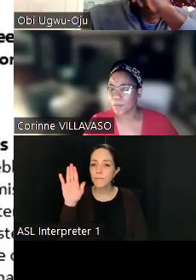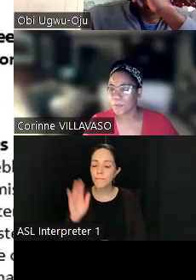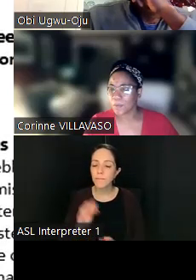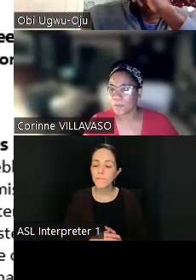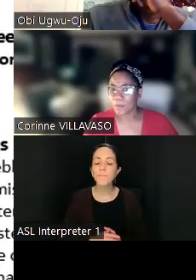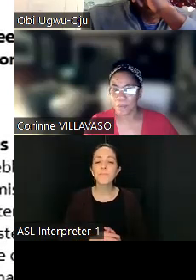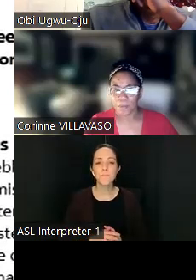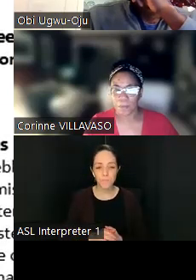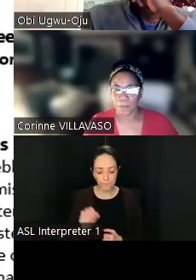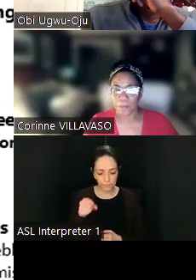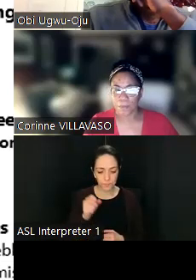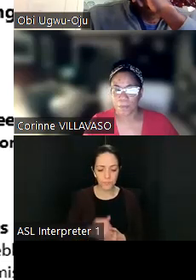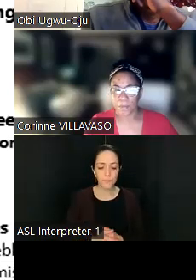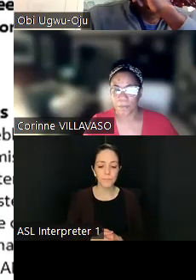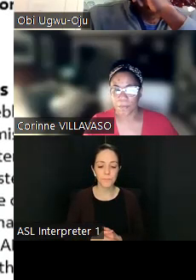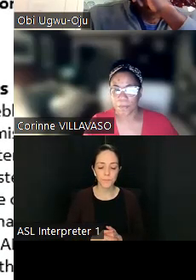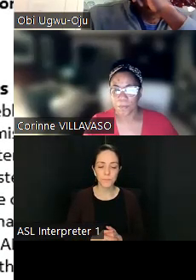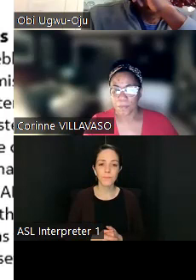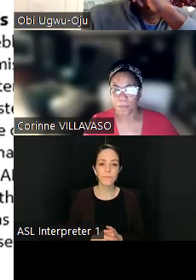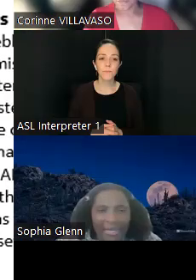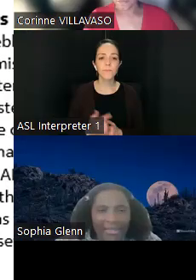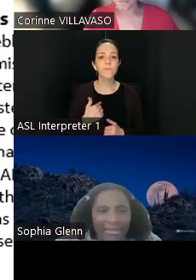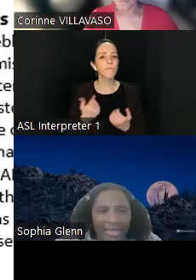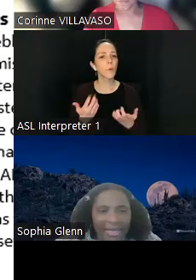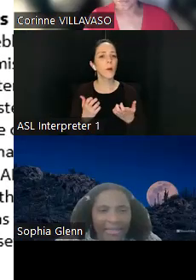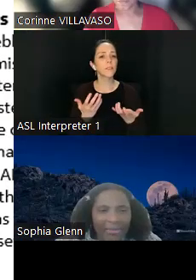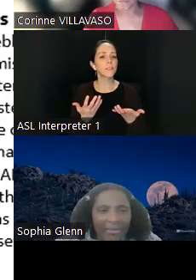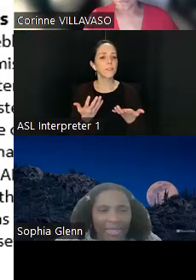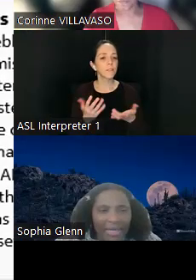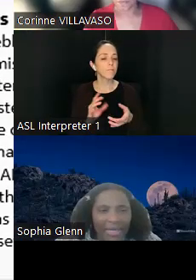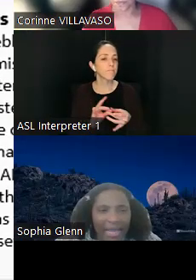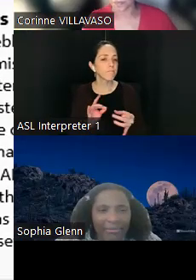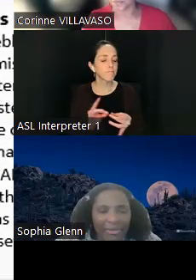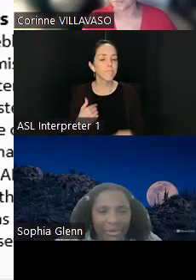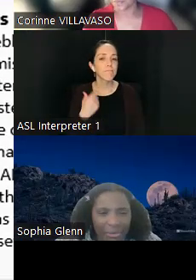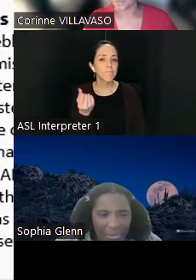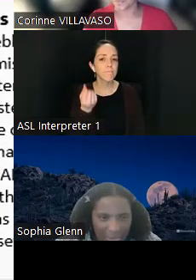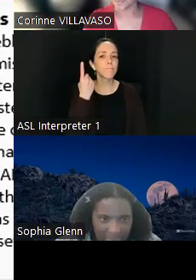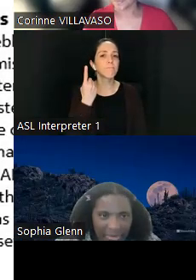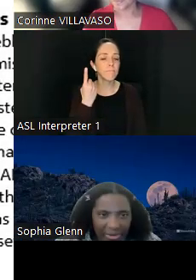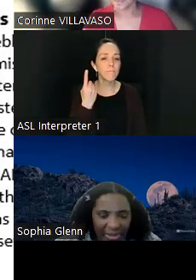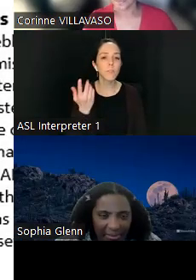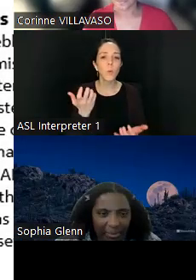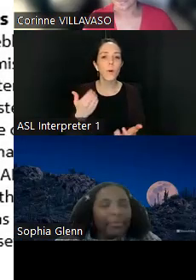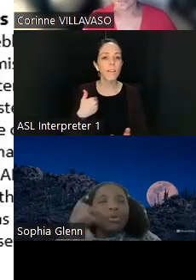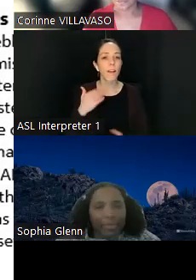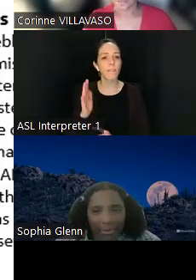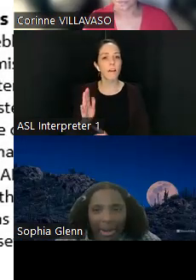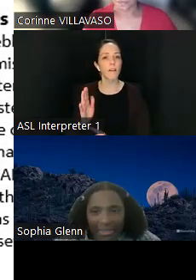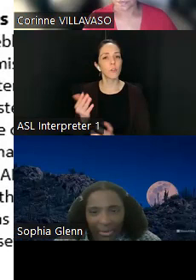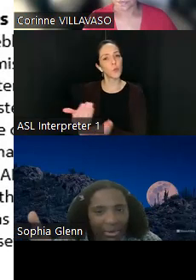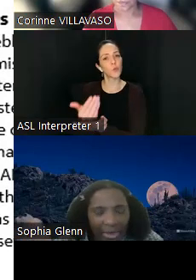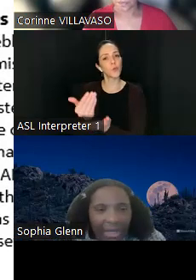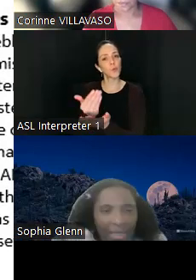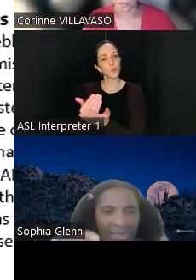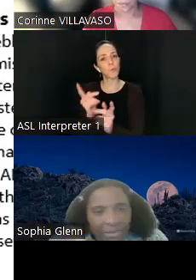Yes, I wanted to say I understand wanting to have new members, new people if